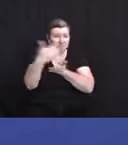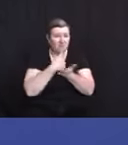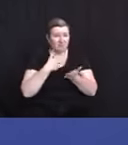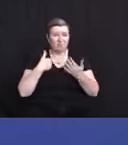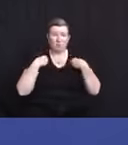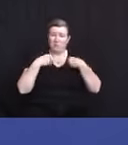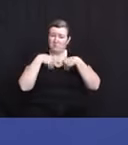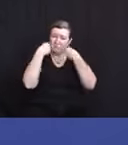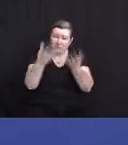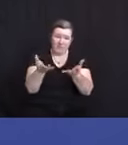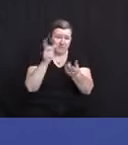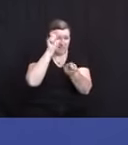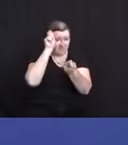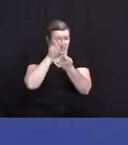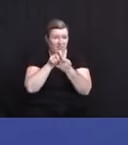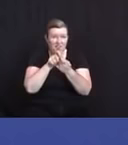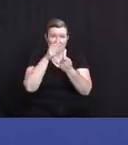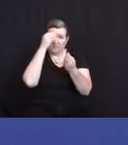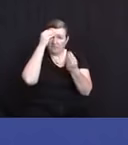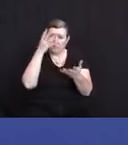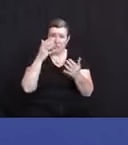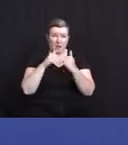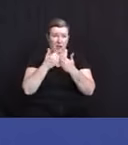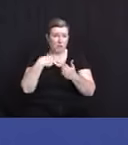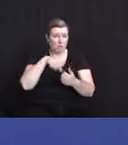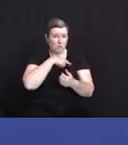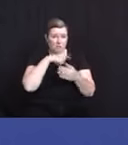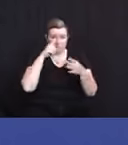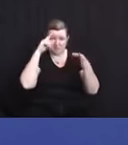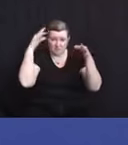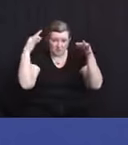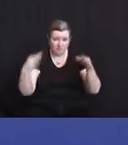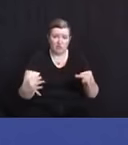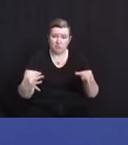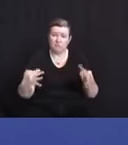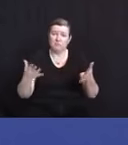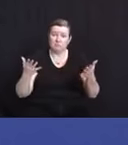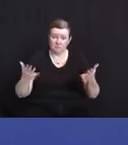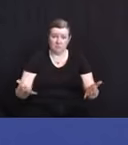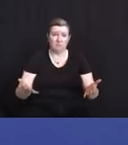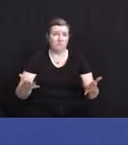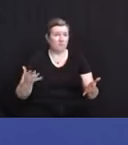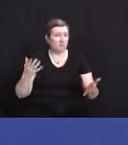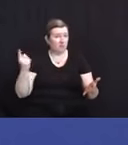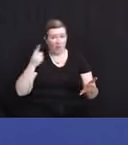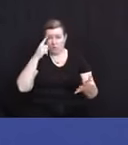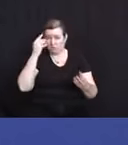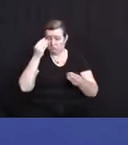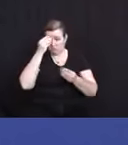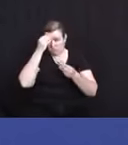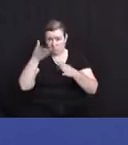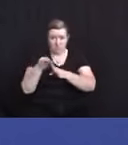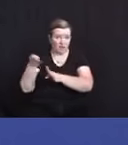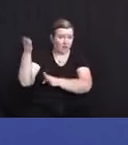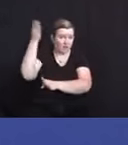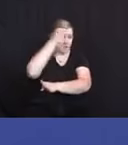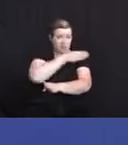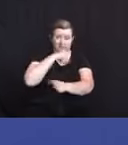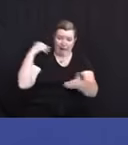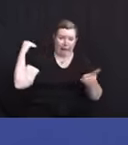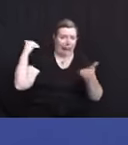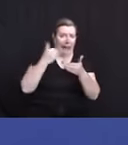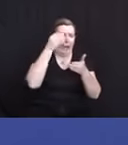how and why we make decisions. As I said earlier, we give folks a runway to let them prepare, so it's not a lurching